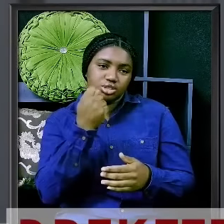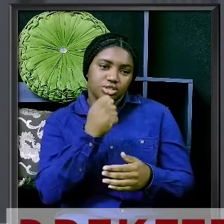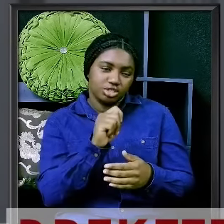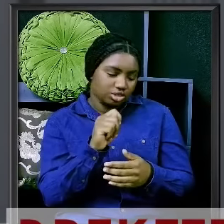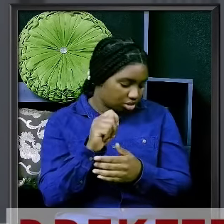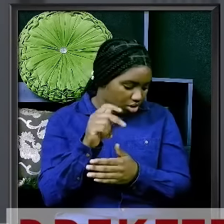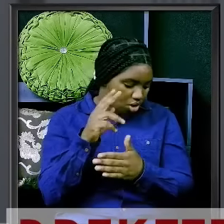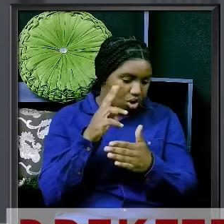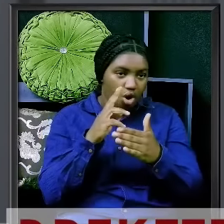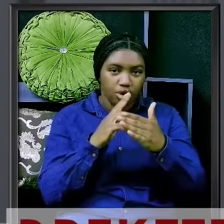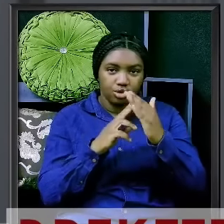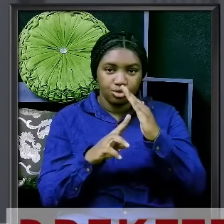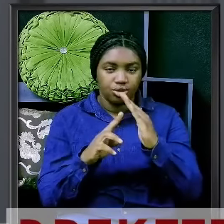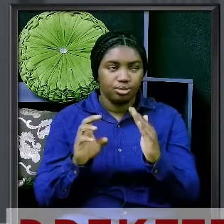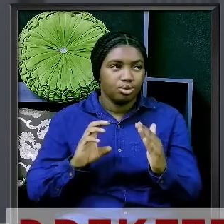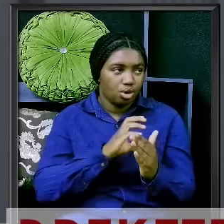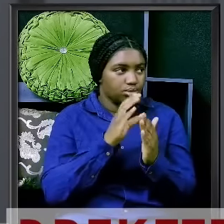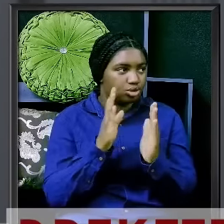Affairs about the state.